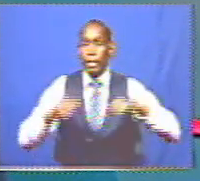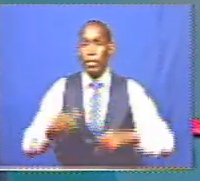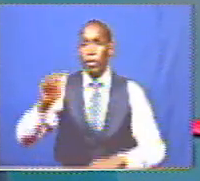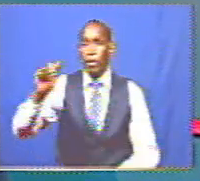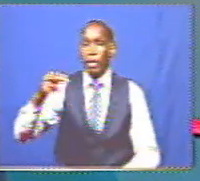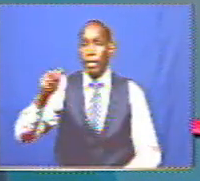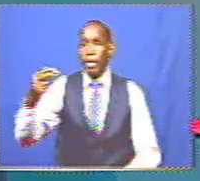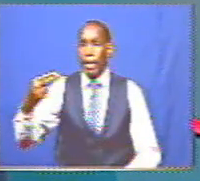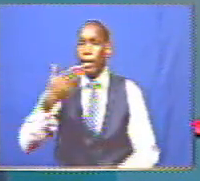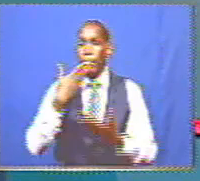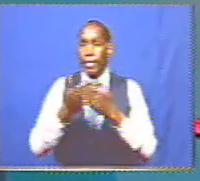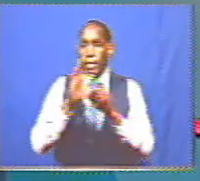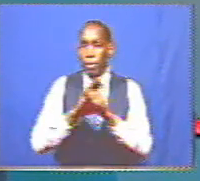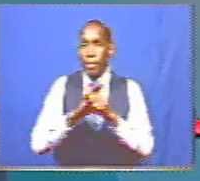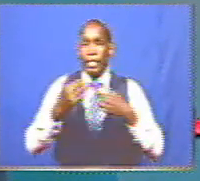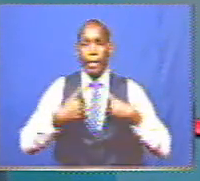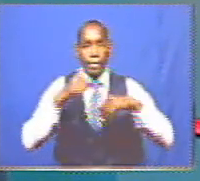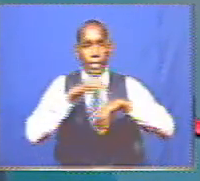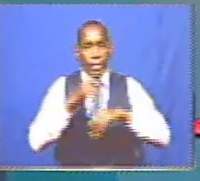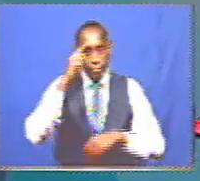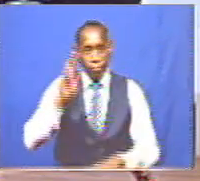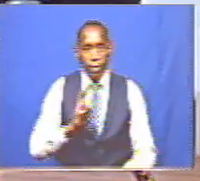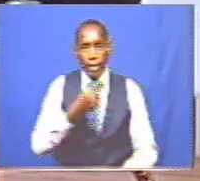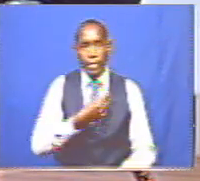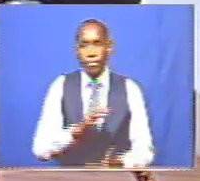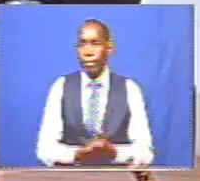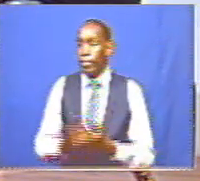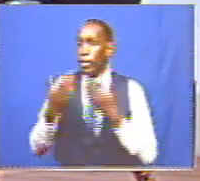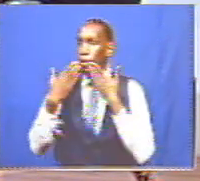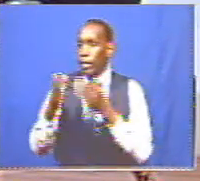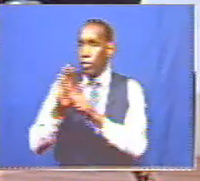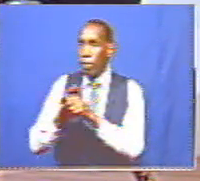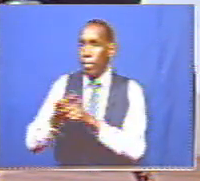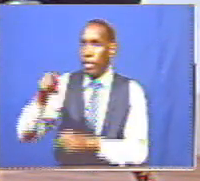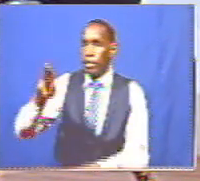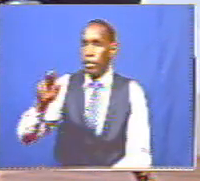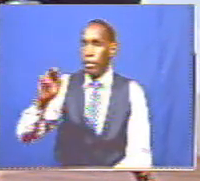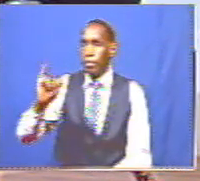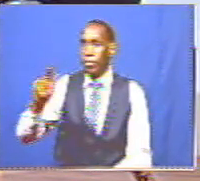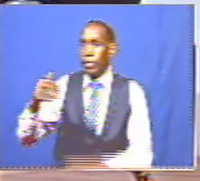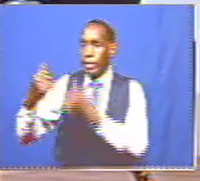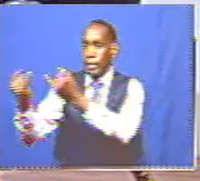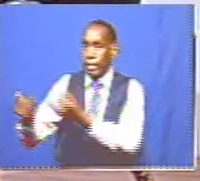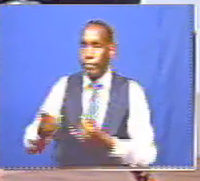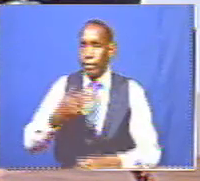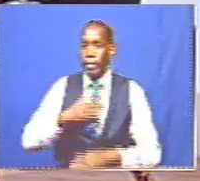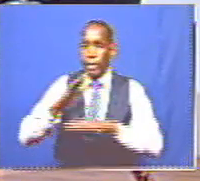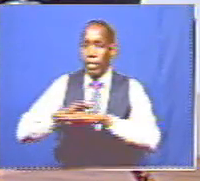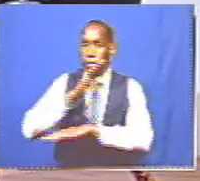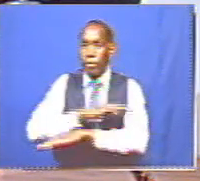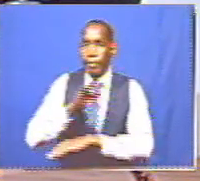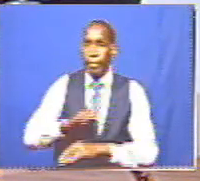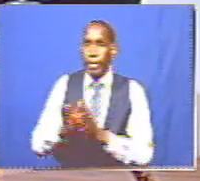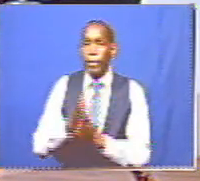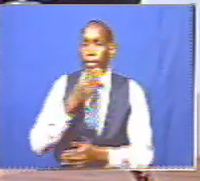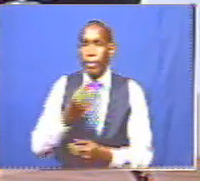Nyokabi. Thank you so much for making time for us, Anna. Thank you, Purity, for inviting me. Yes. And good evening, ladies and gentlemen,